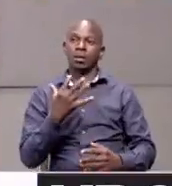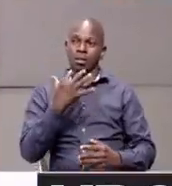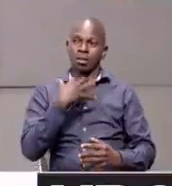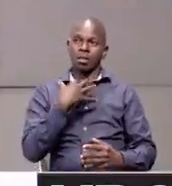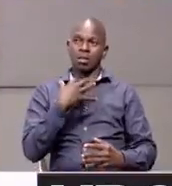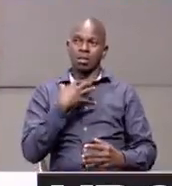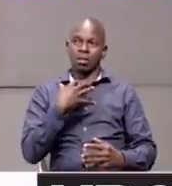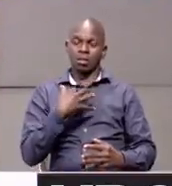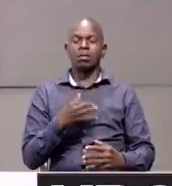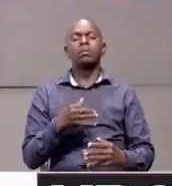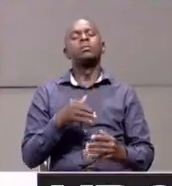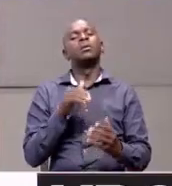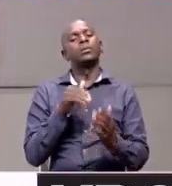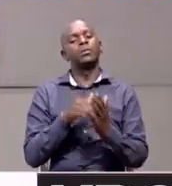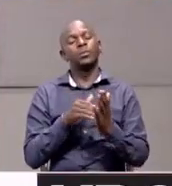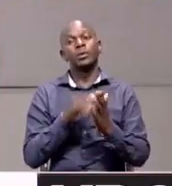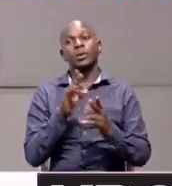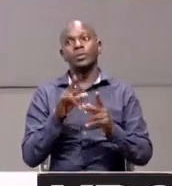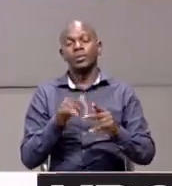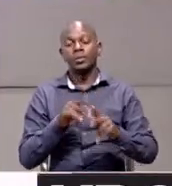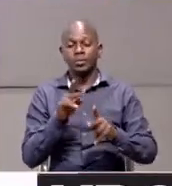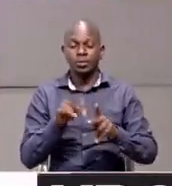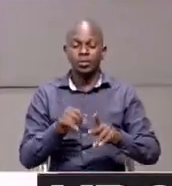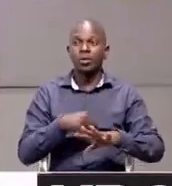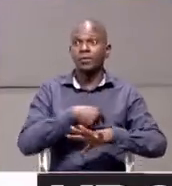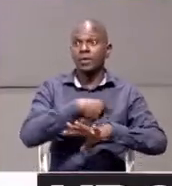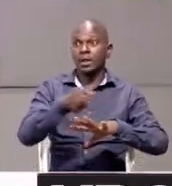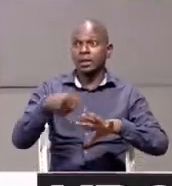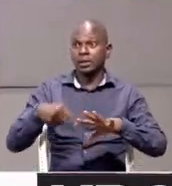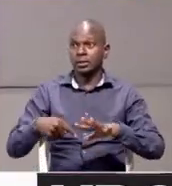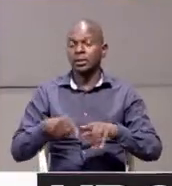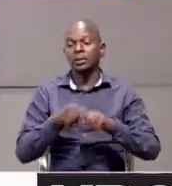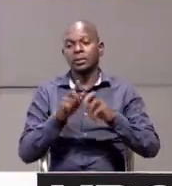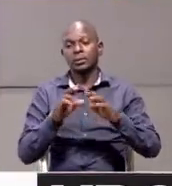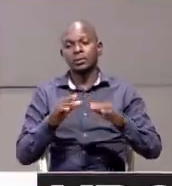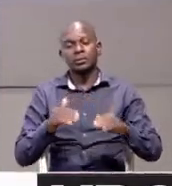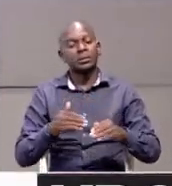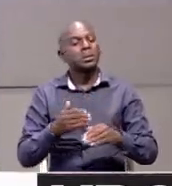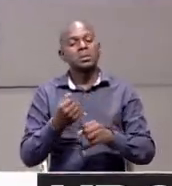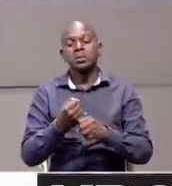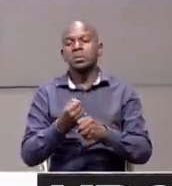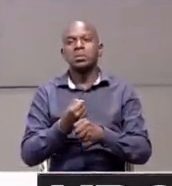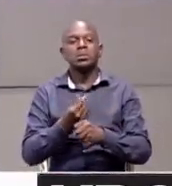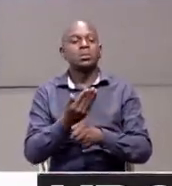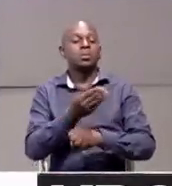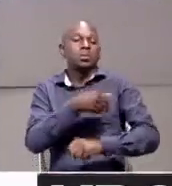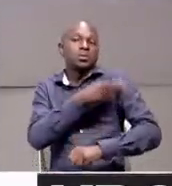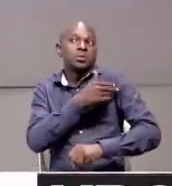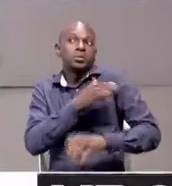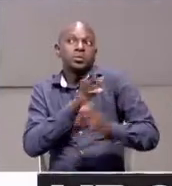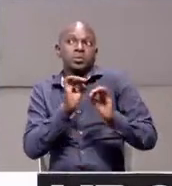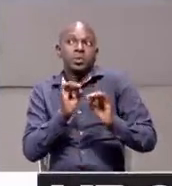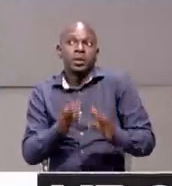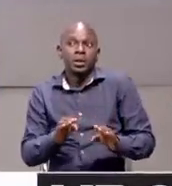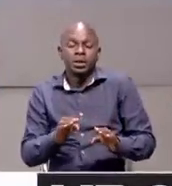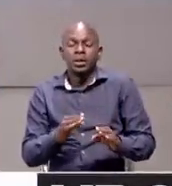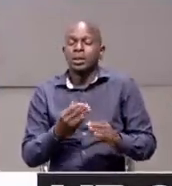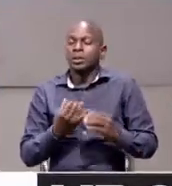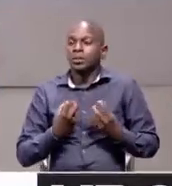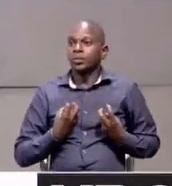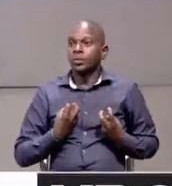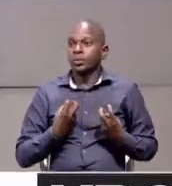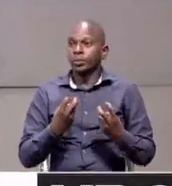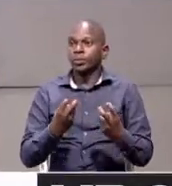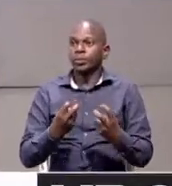have become common among residents of the island. There is no functional hospital. Patients travel for 2 hours